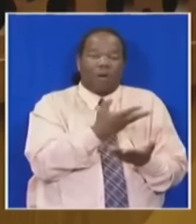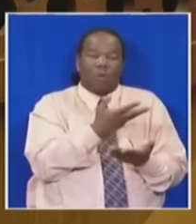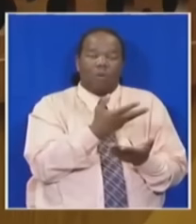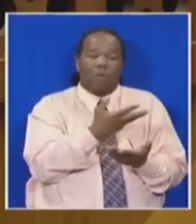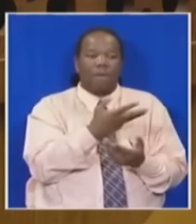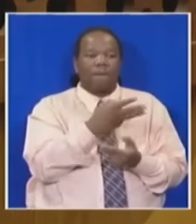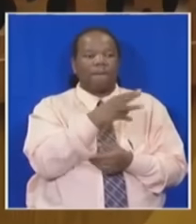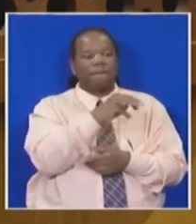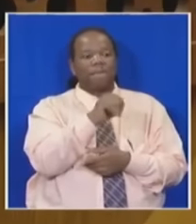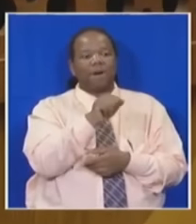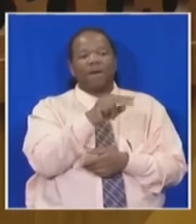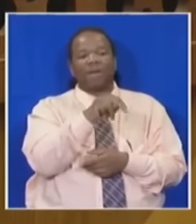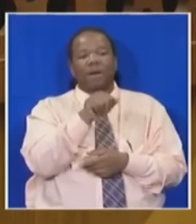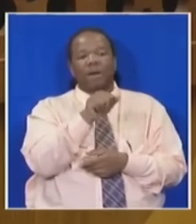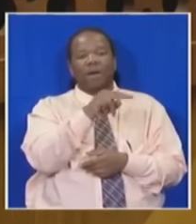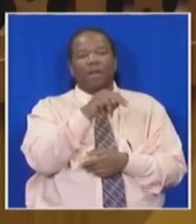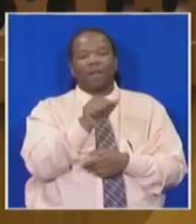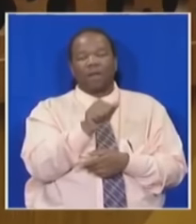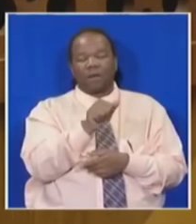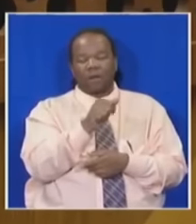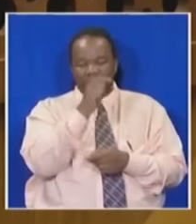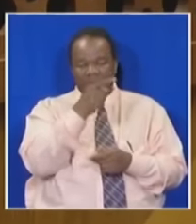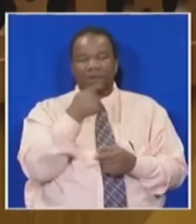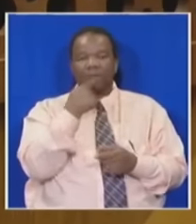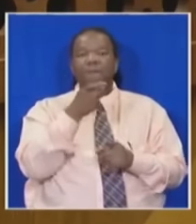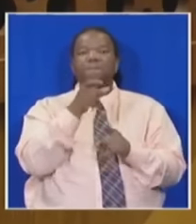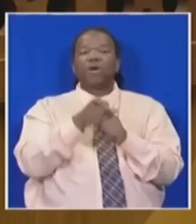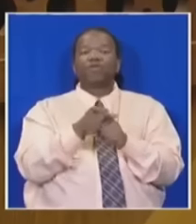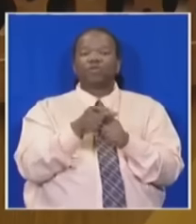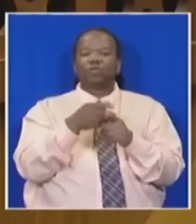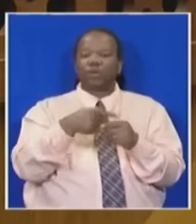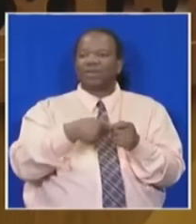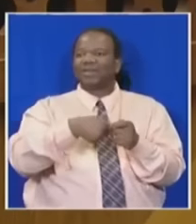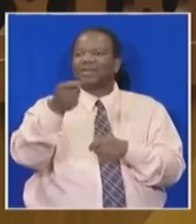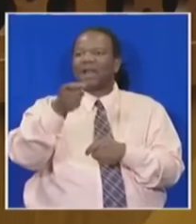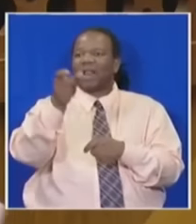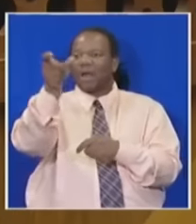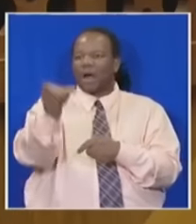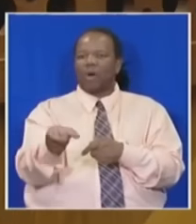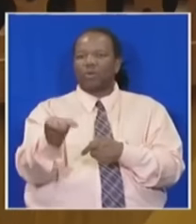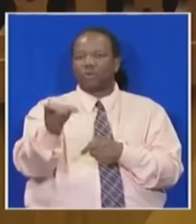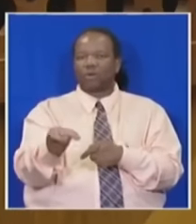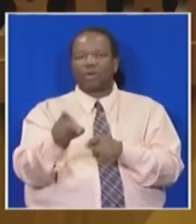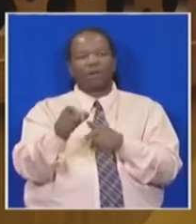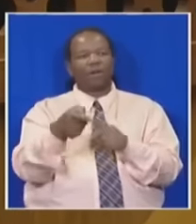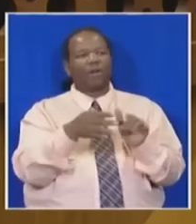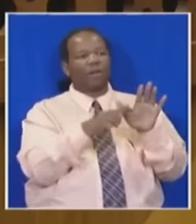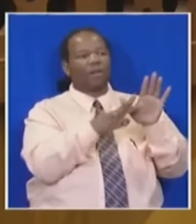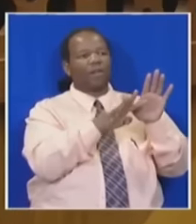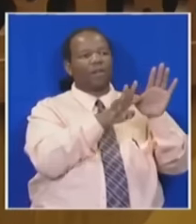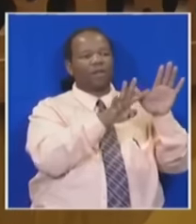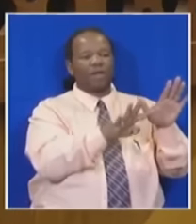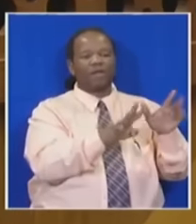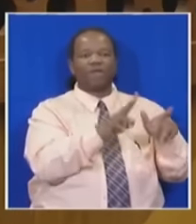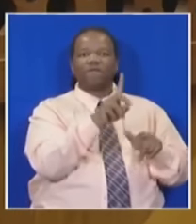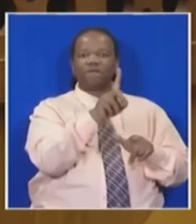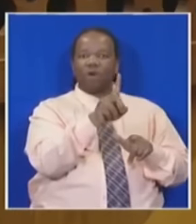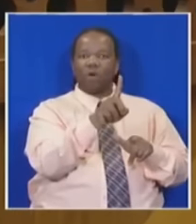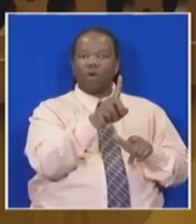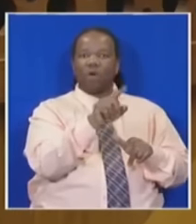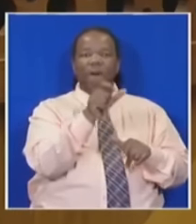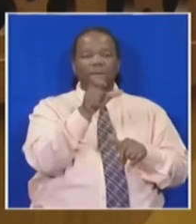Manana, let me tell you what I believe is a sellout. A party that allows 94 mentally ill people